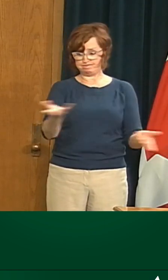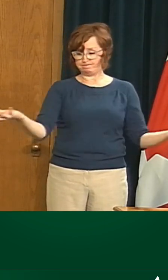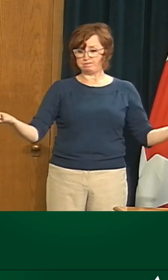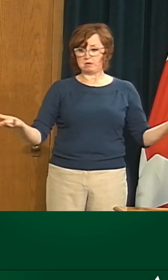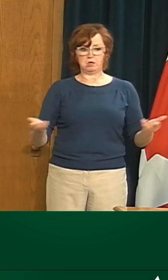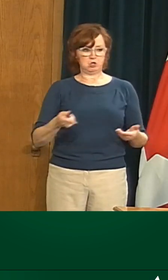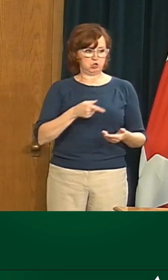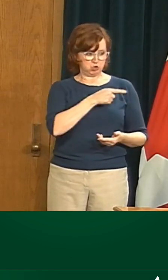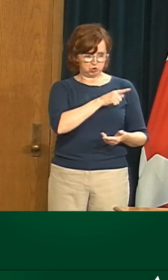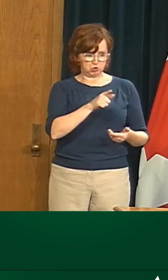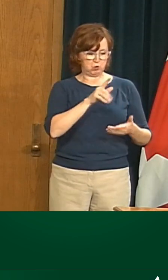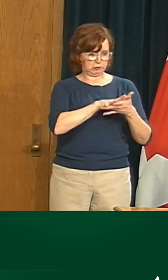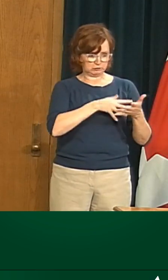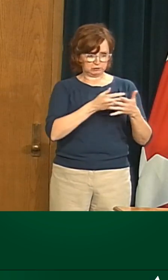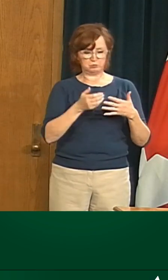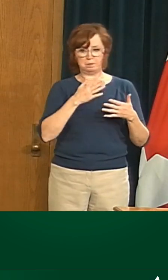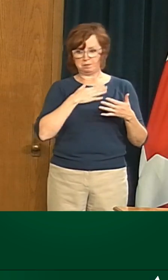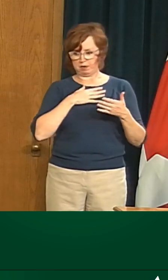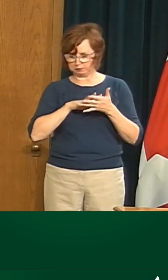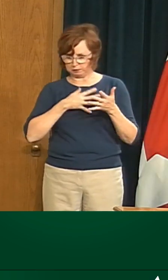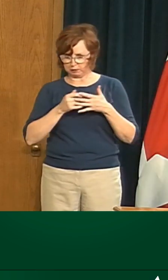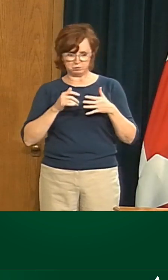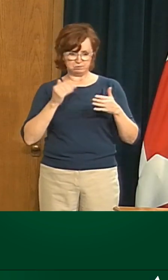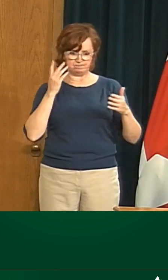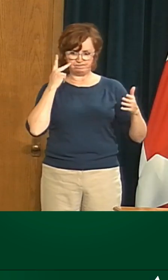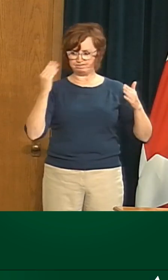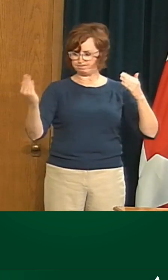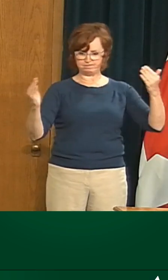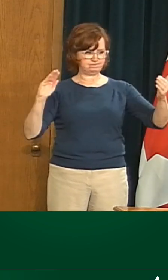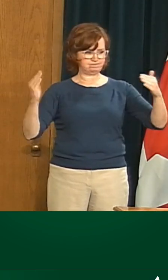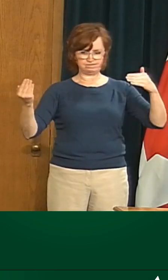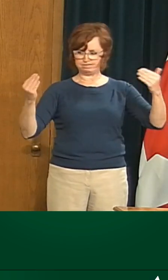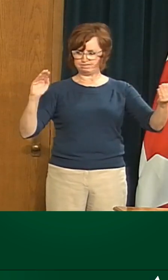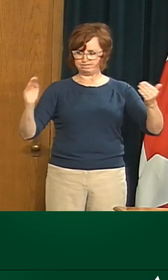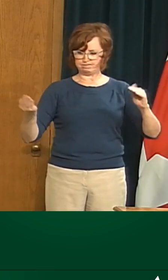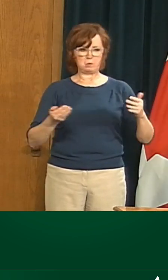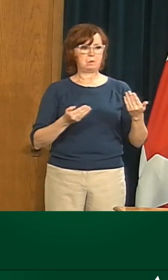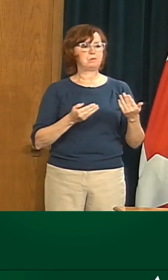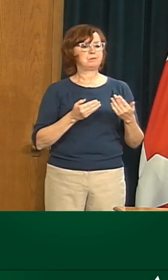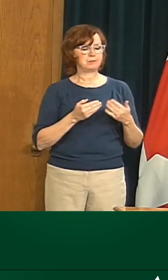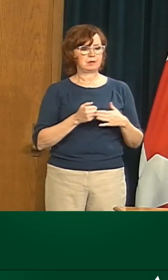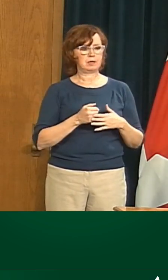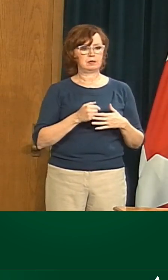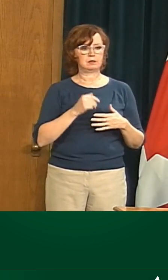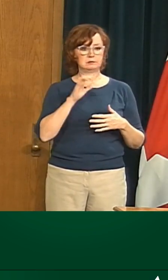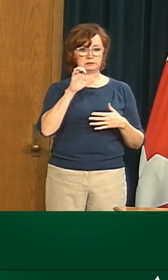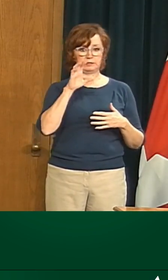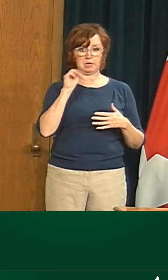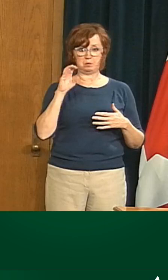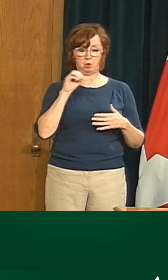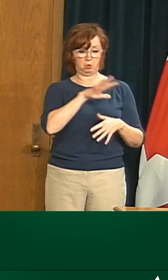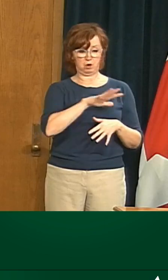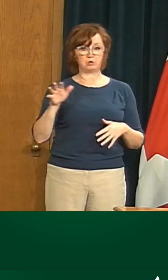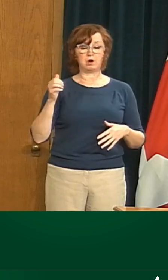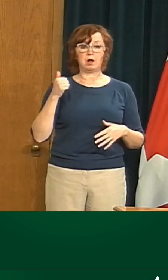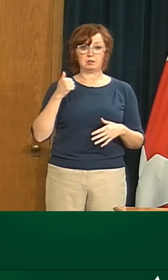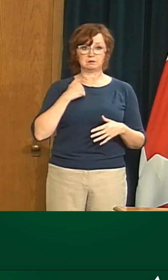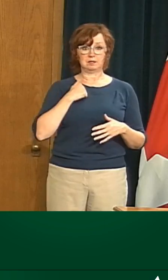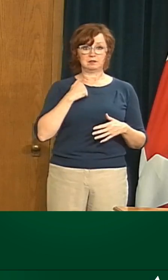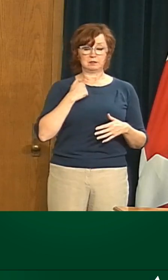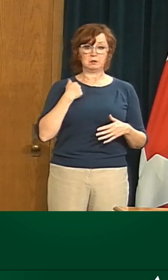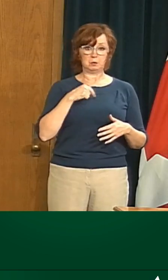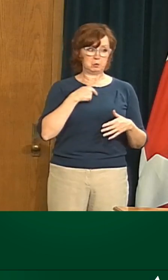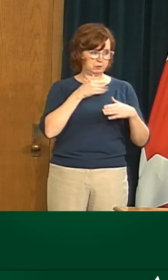have across the nation as the chief medical health officers also sharing that information to align where we can,